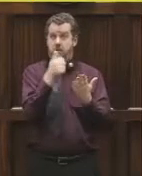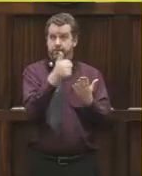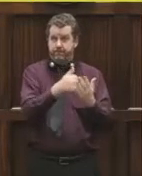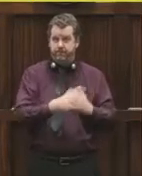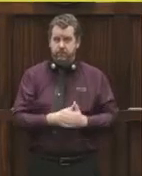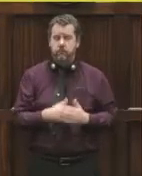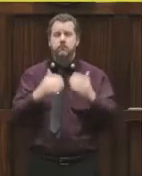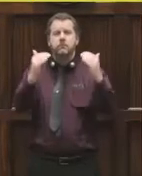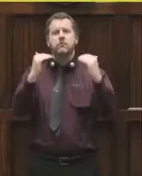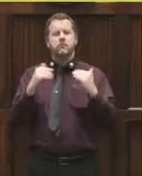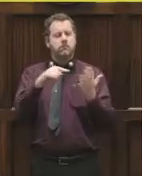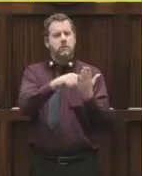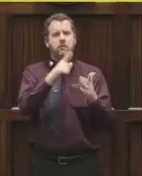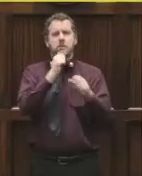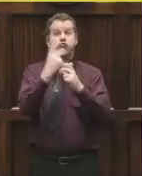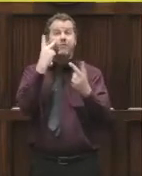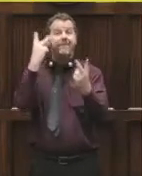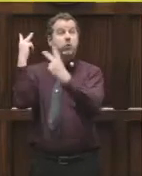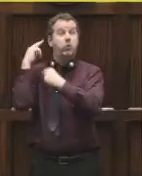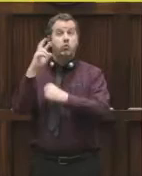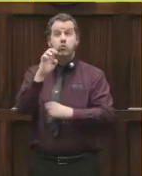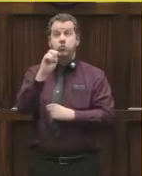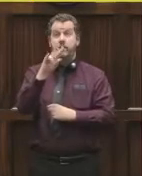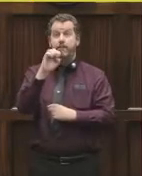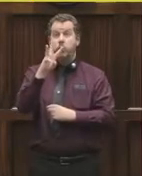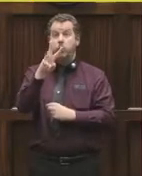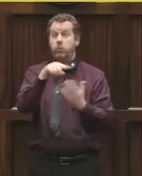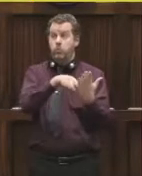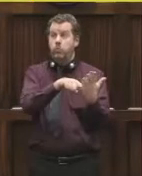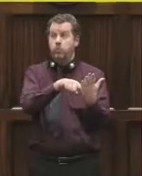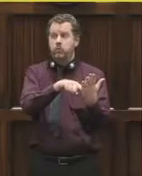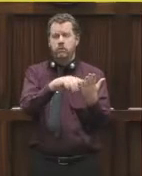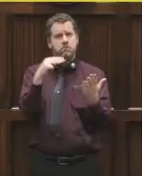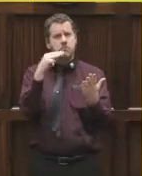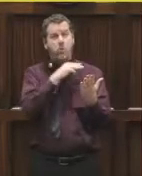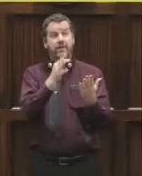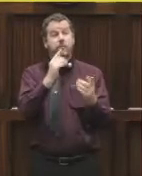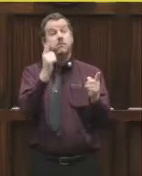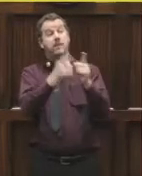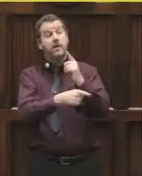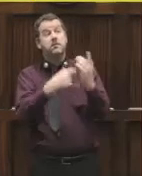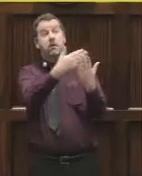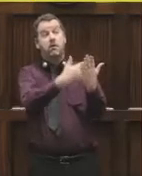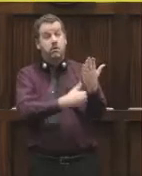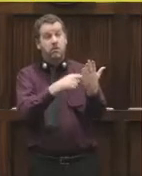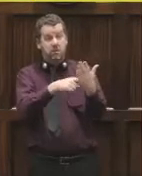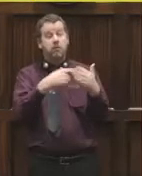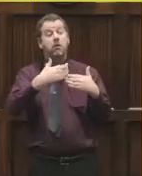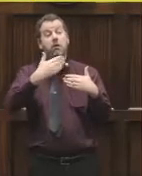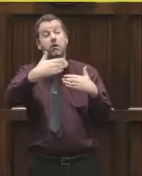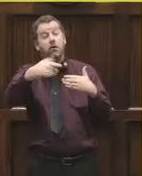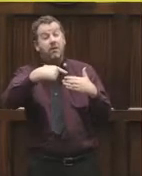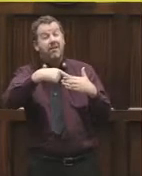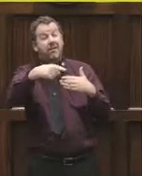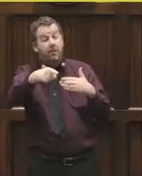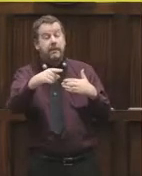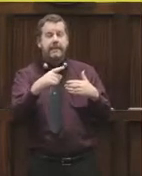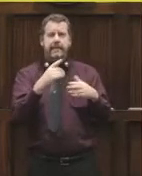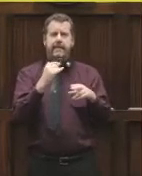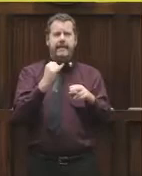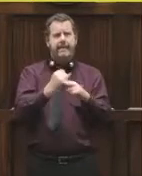also the review section, because it is very important as we pass legislation that we can, in a timely